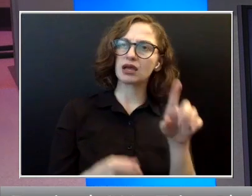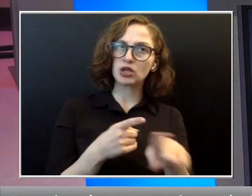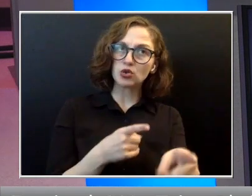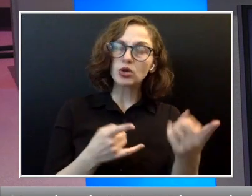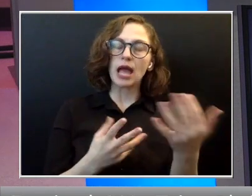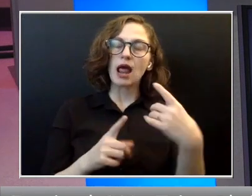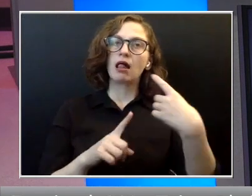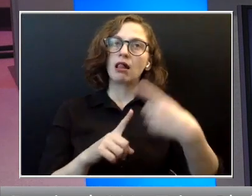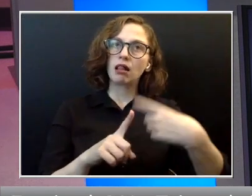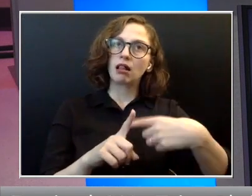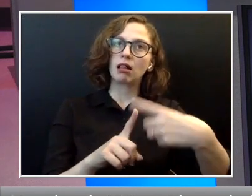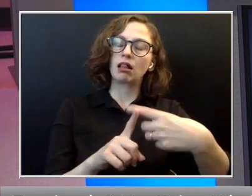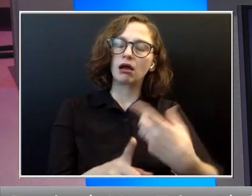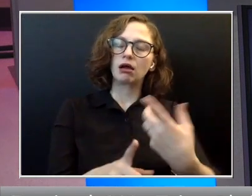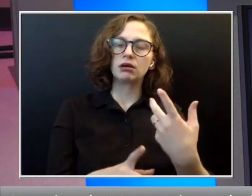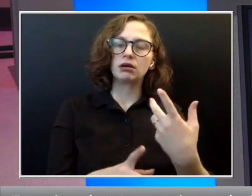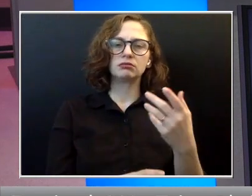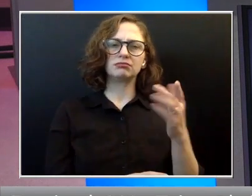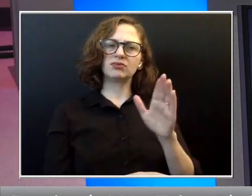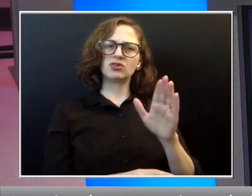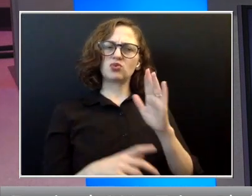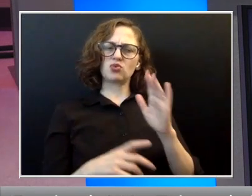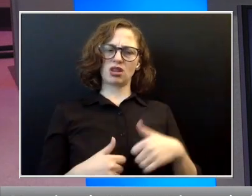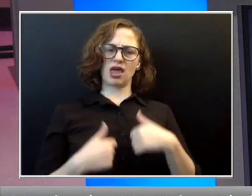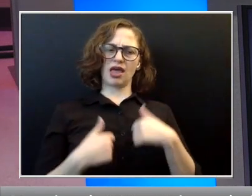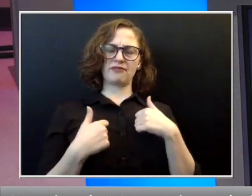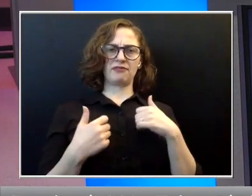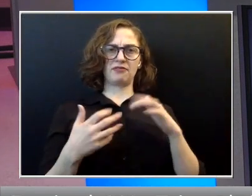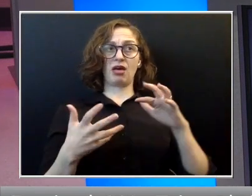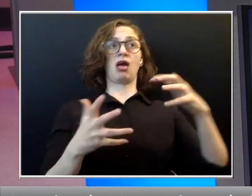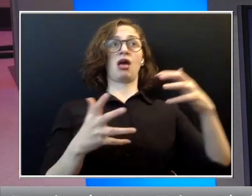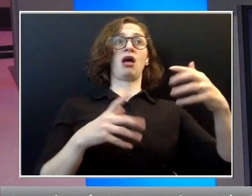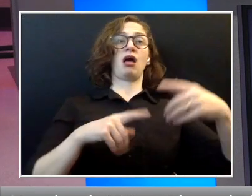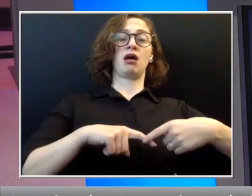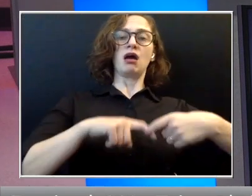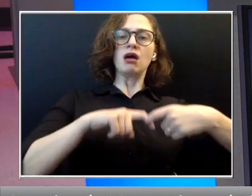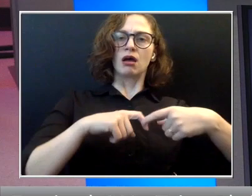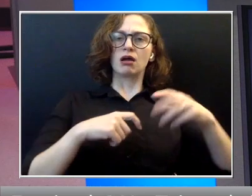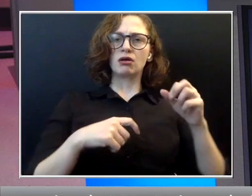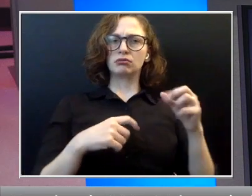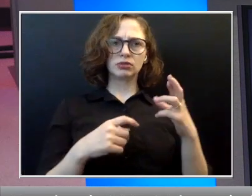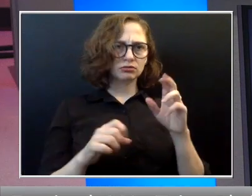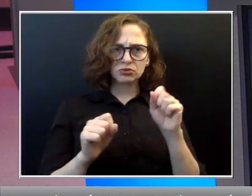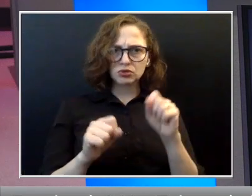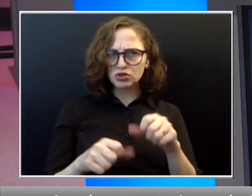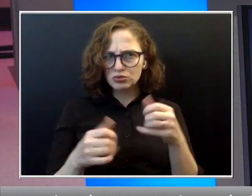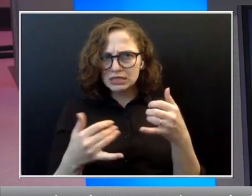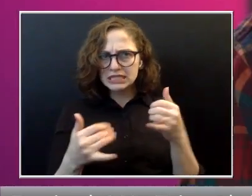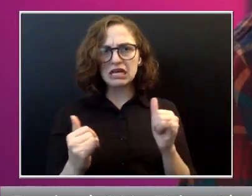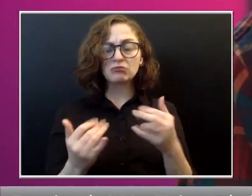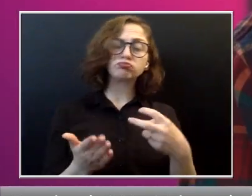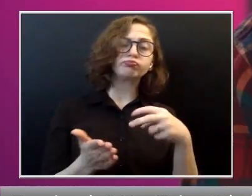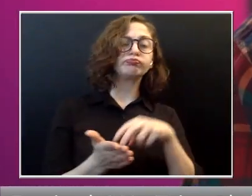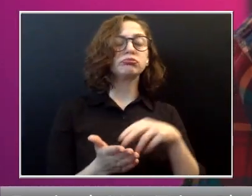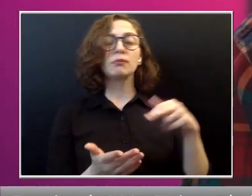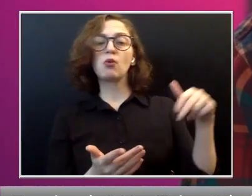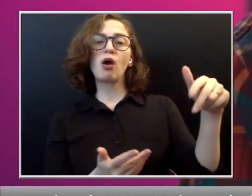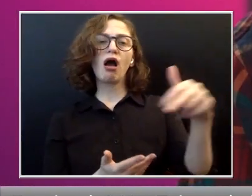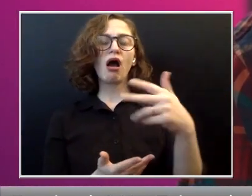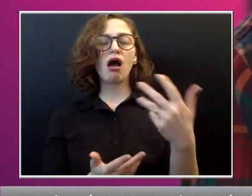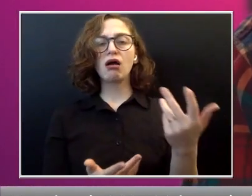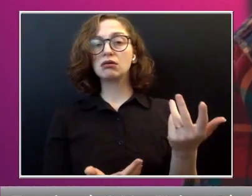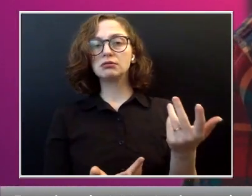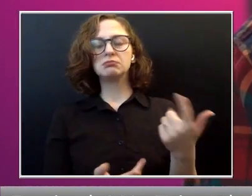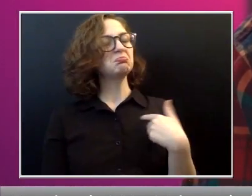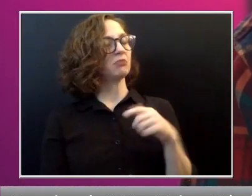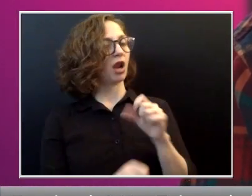your life come to a standstill? Were you still able to get up and walk, or were you bedridden? I worked up until the day I